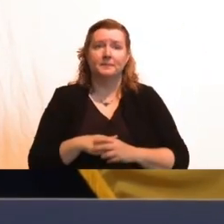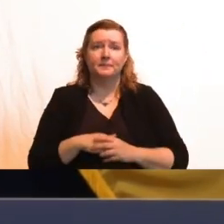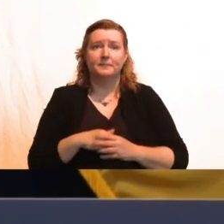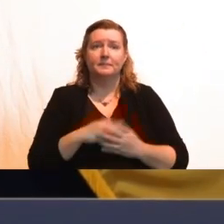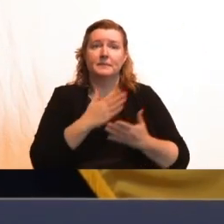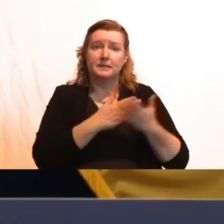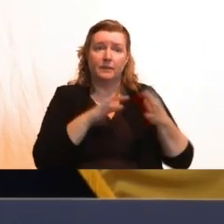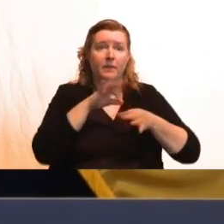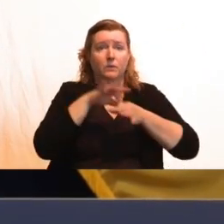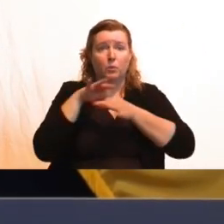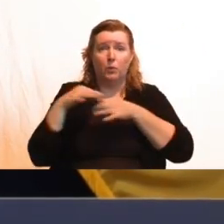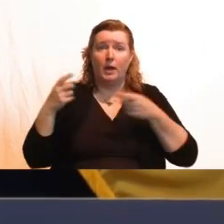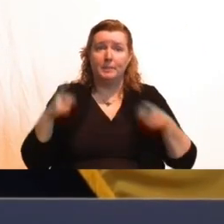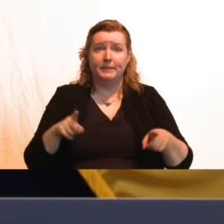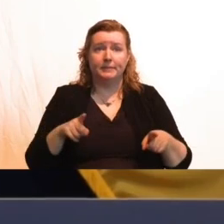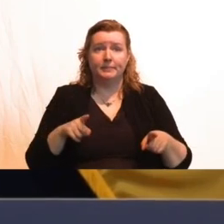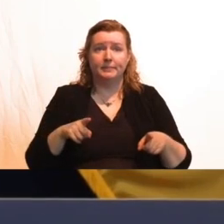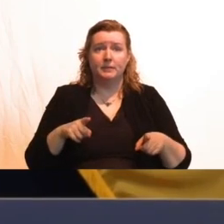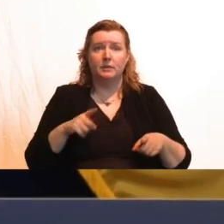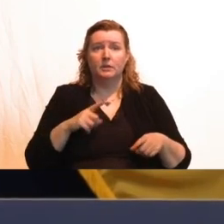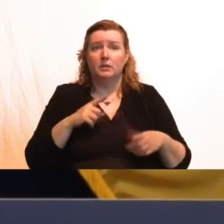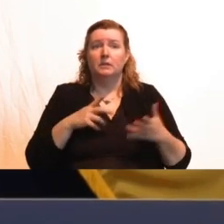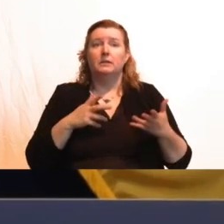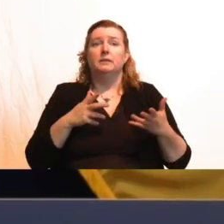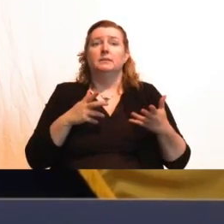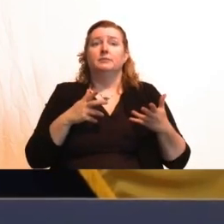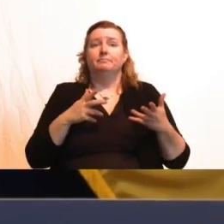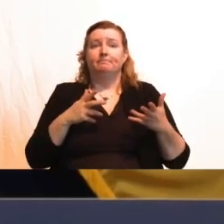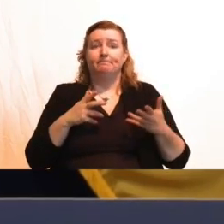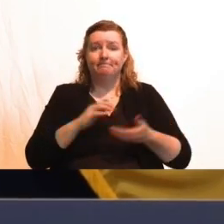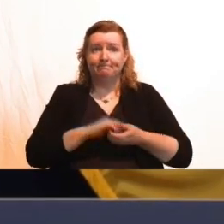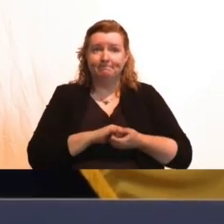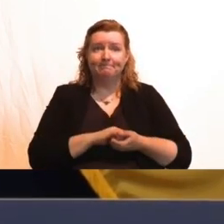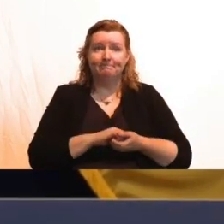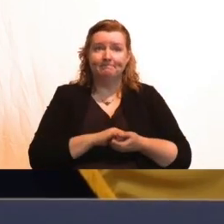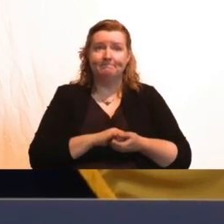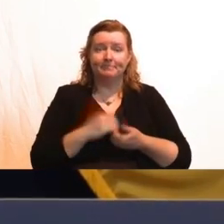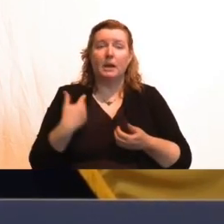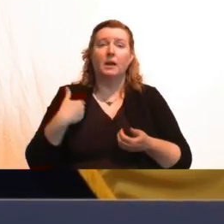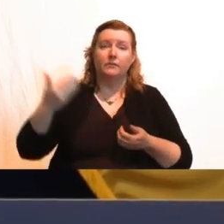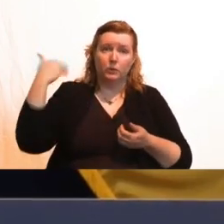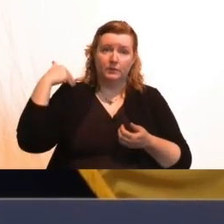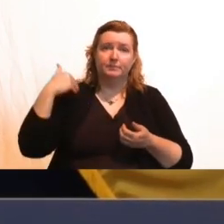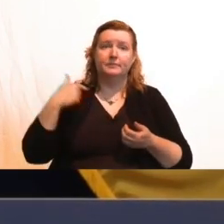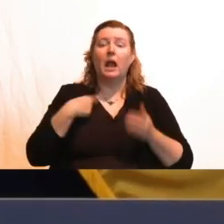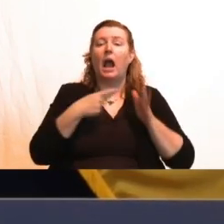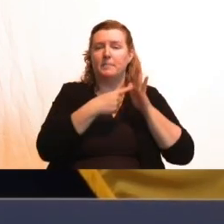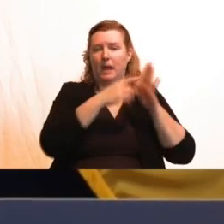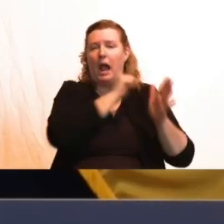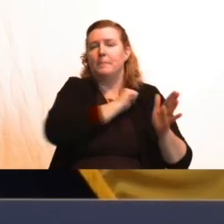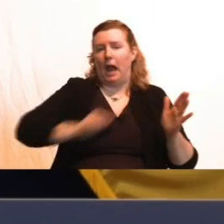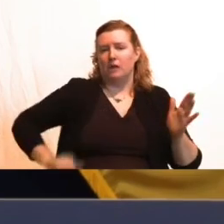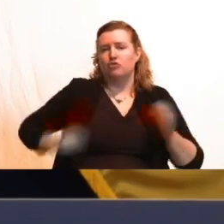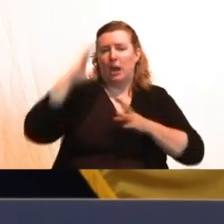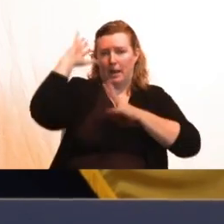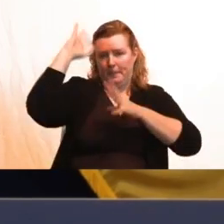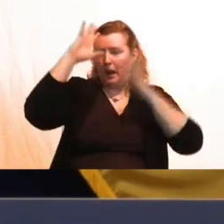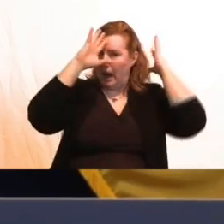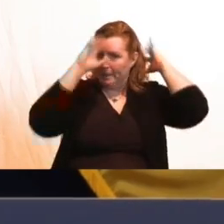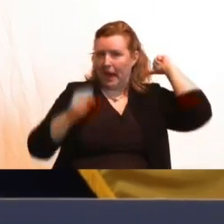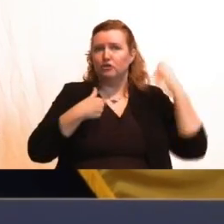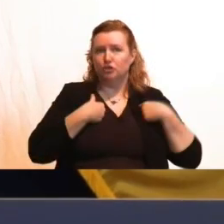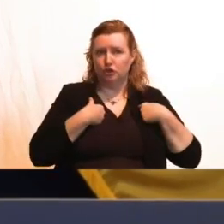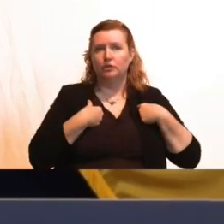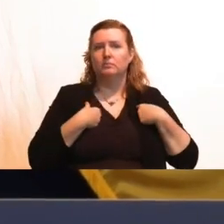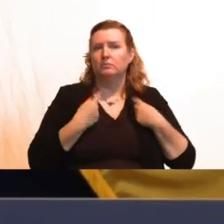of credibility in that respect. But I think it's fair to say, and Pat's been a part of this, we're going to continue, Tammy has been a part